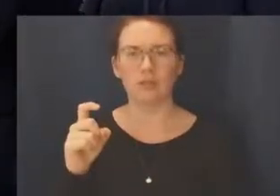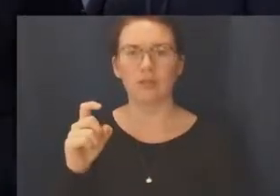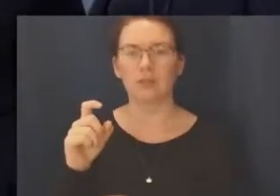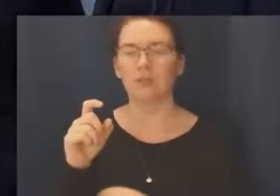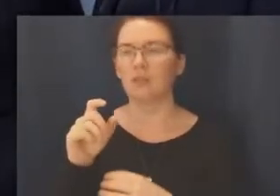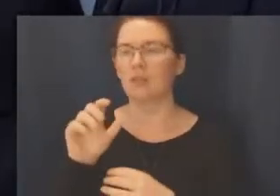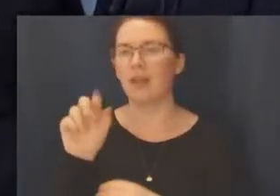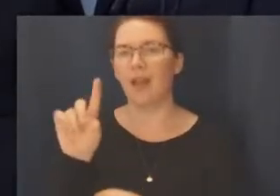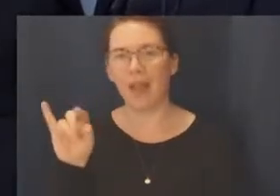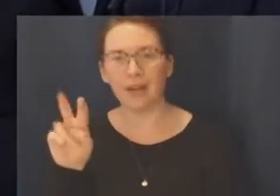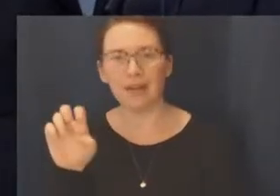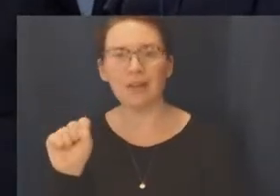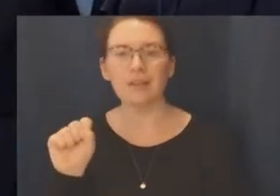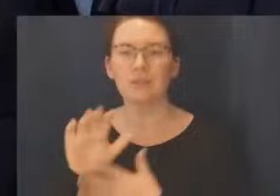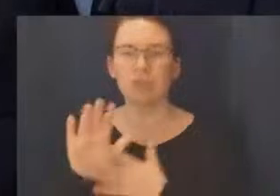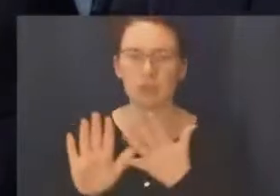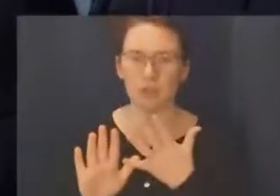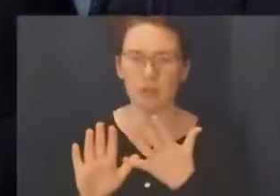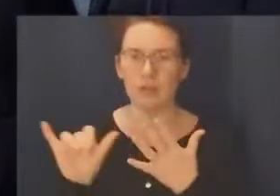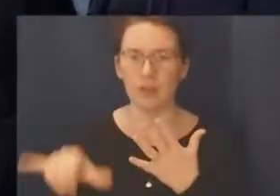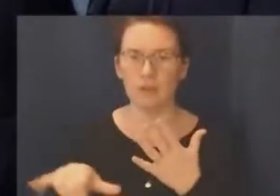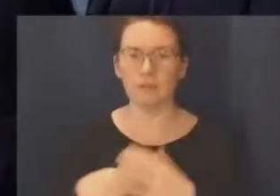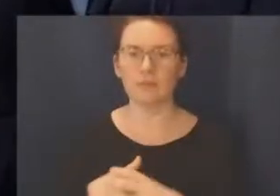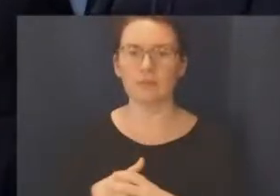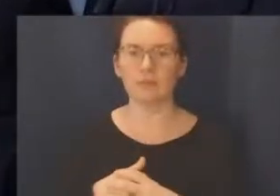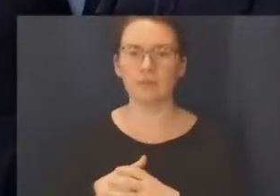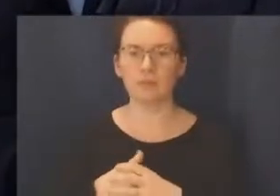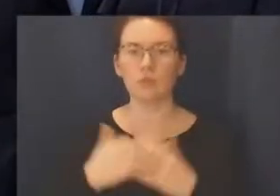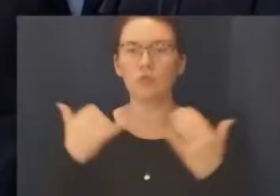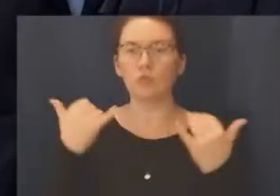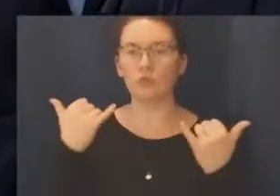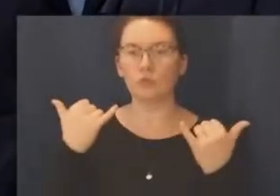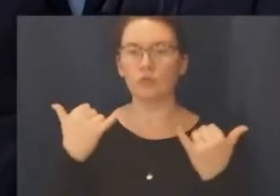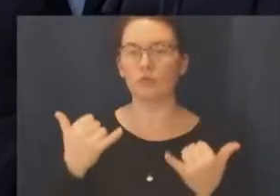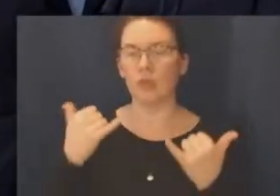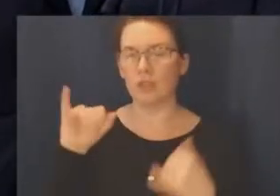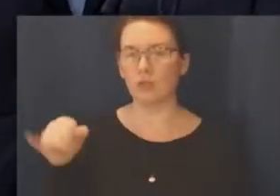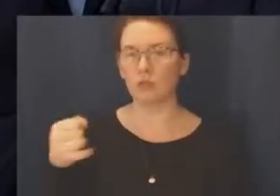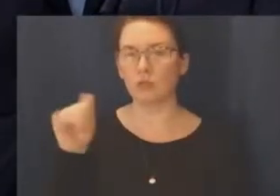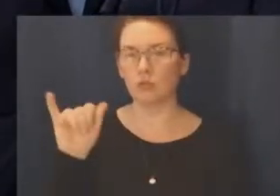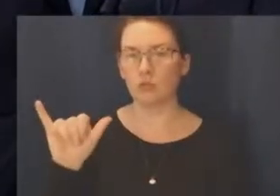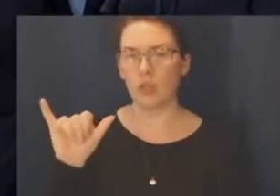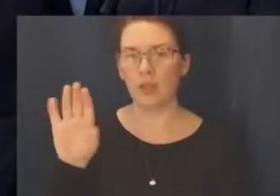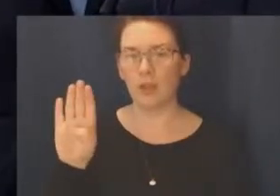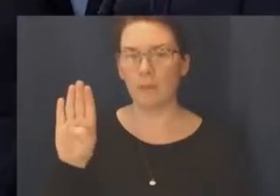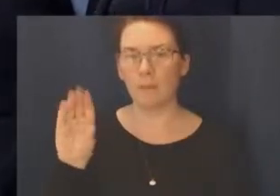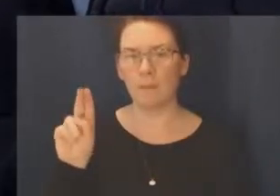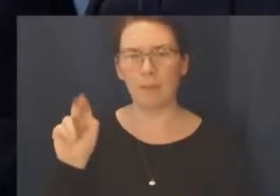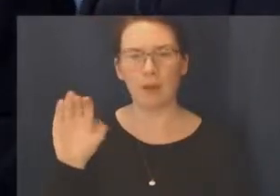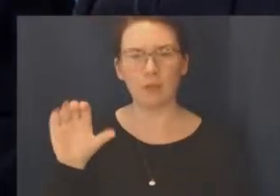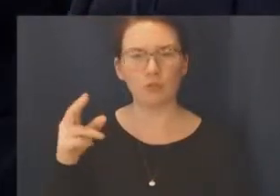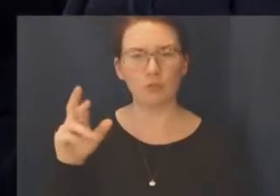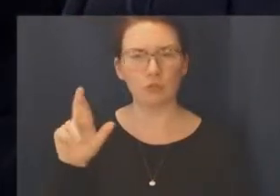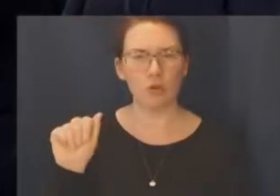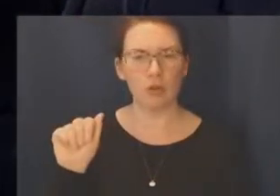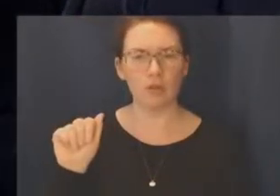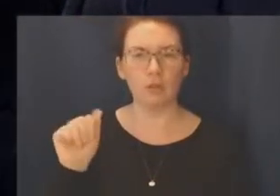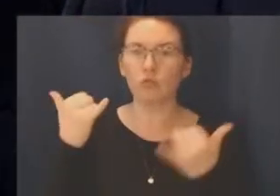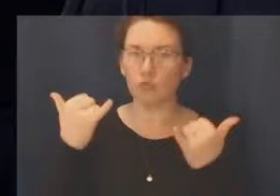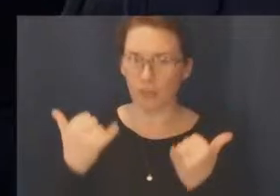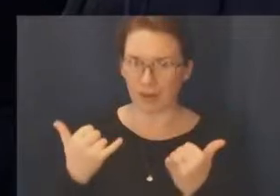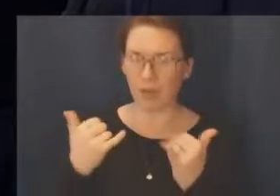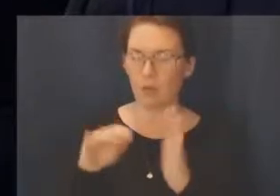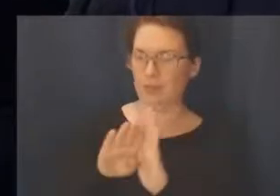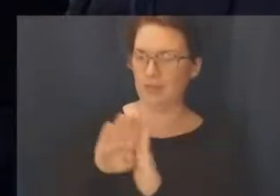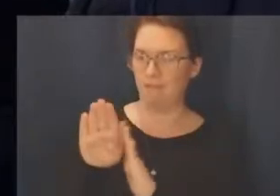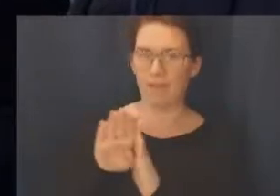to the pharmaceutical products. Right now, Jay Bhattacharya is working is assembling teams